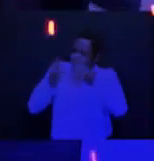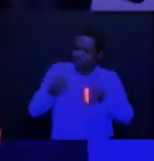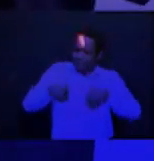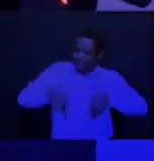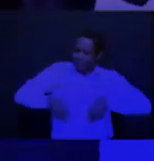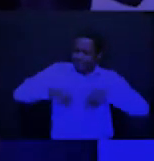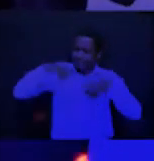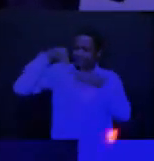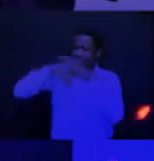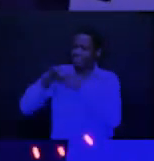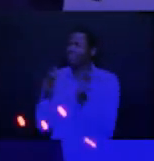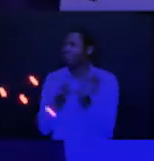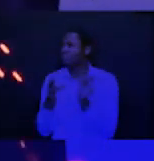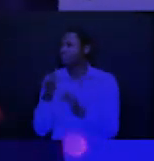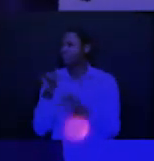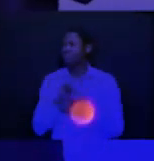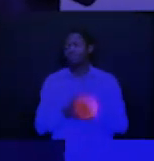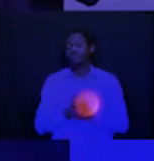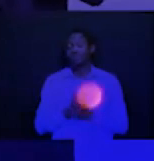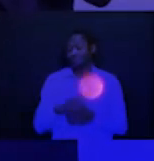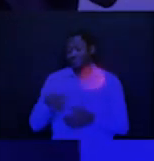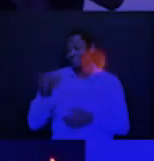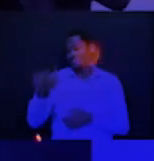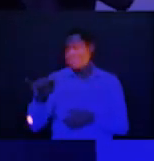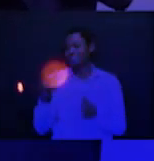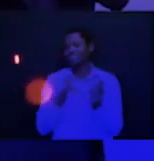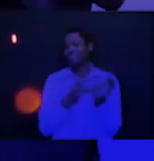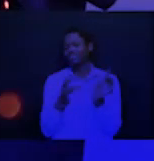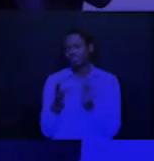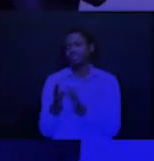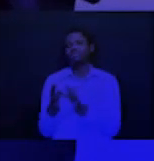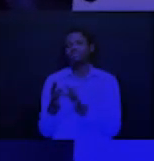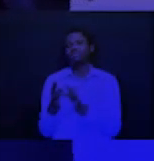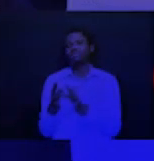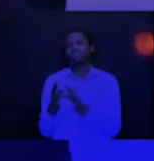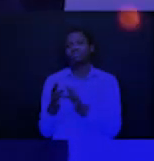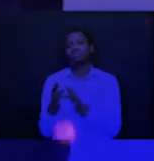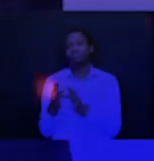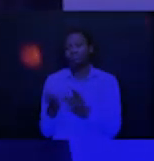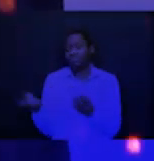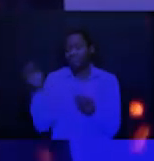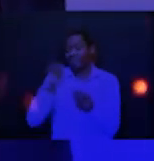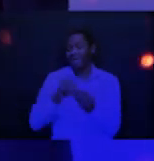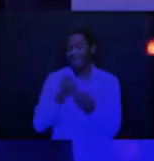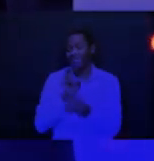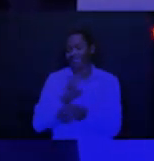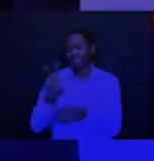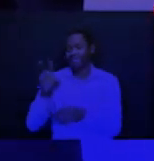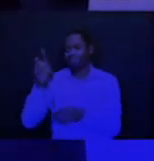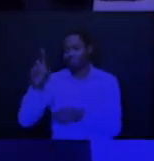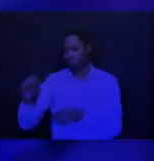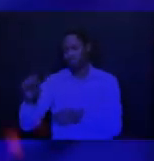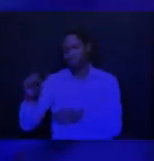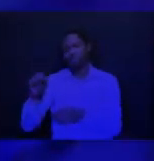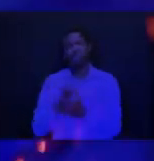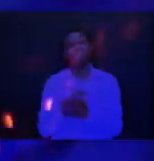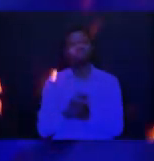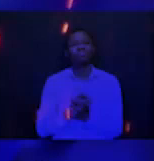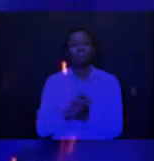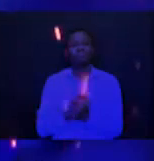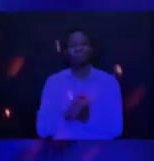animal." That is Jesus. We any yes. I'll add the verse 20. Maybe in your mood, you know, come on. Then